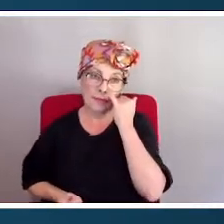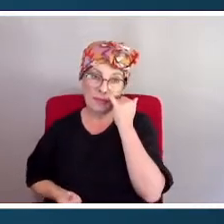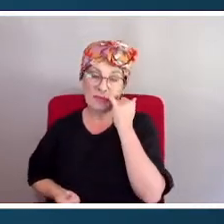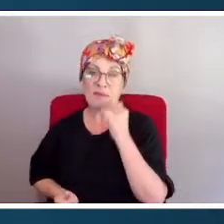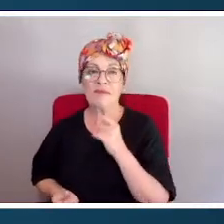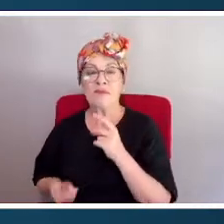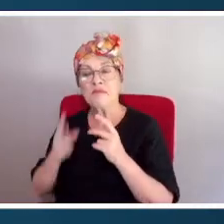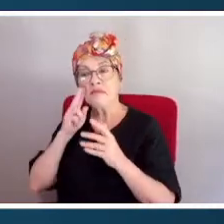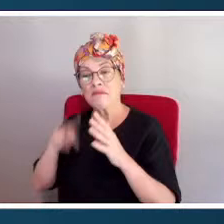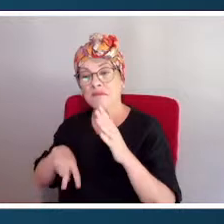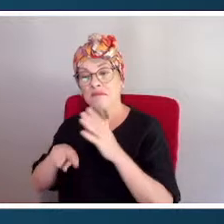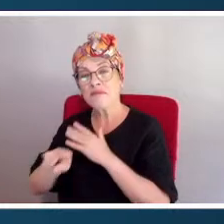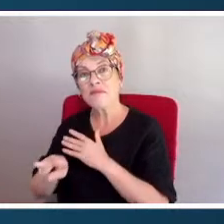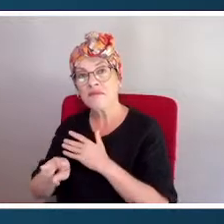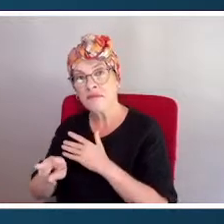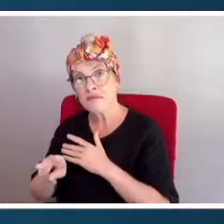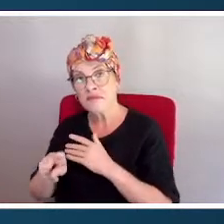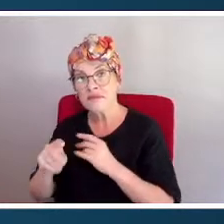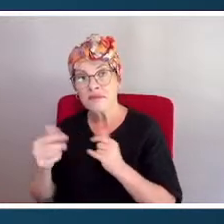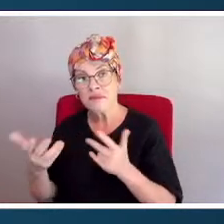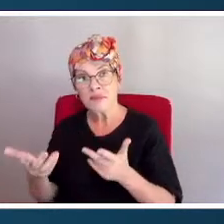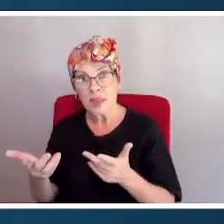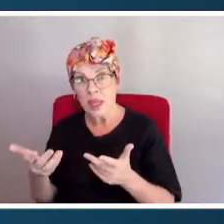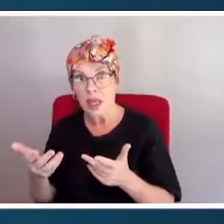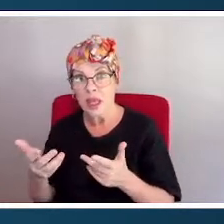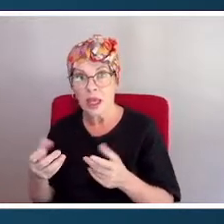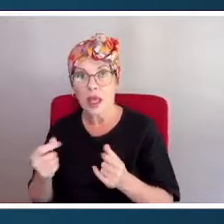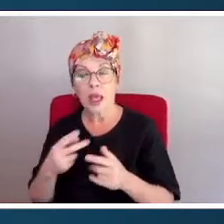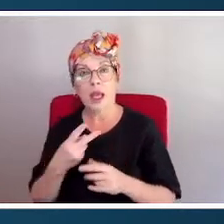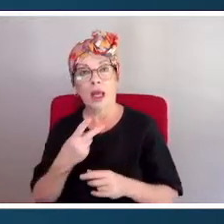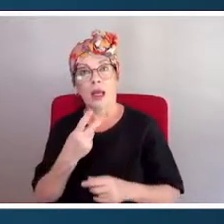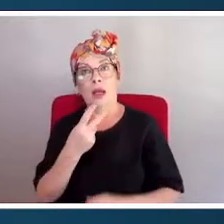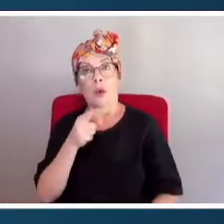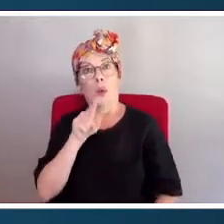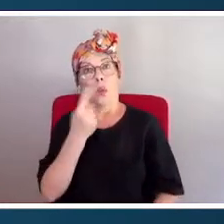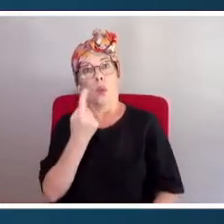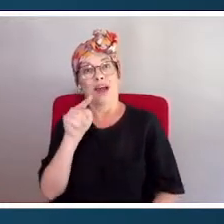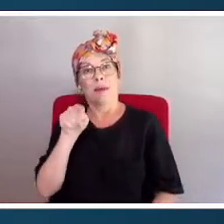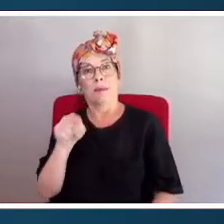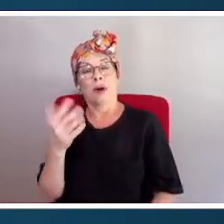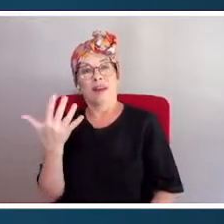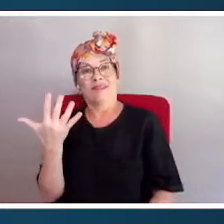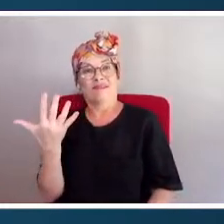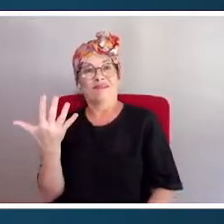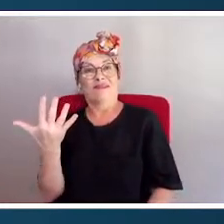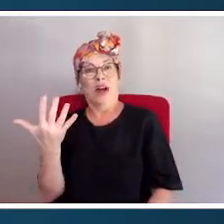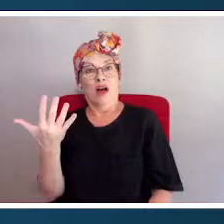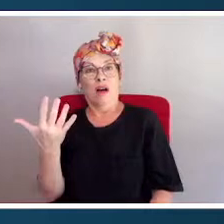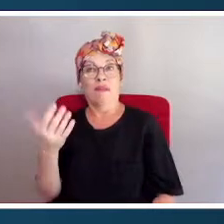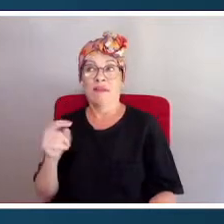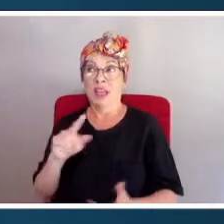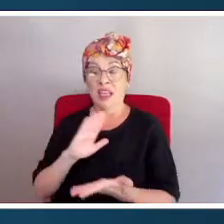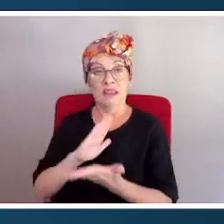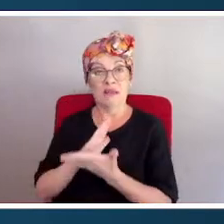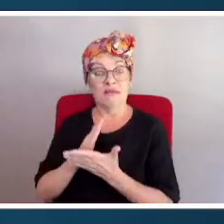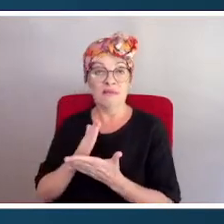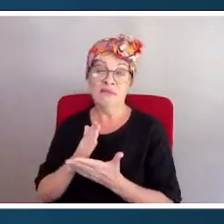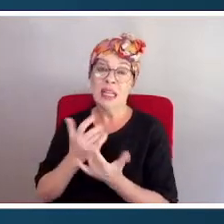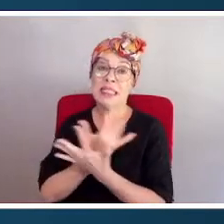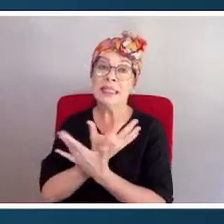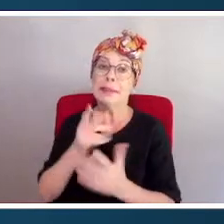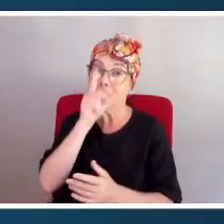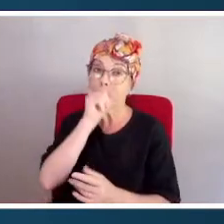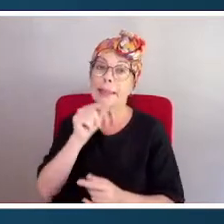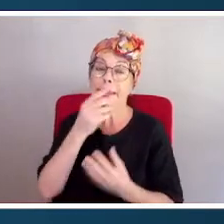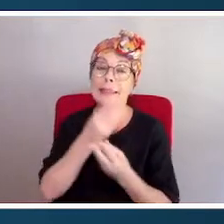And some people say that the breach of 1.5 is effectively a death sentence for the Pacific. And this